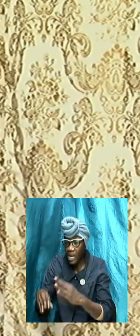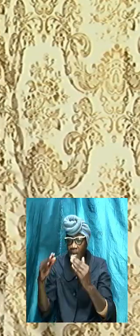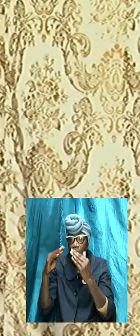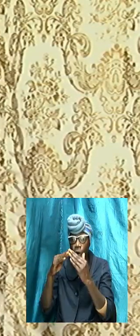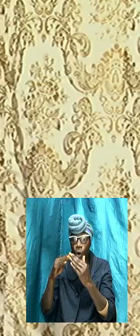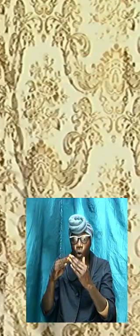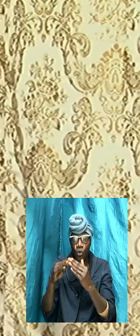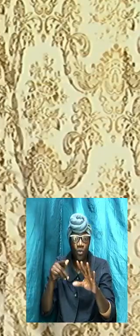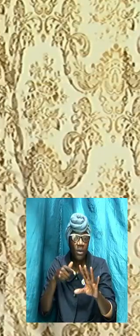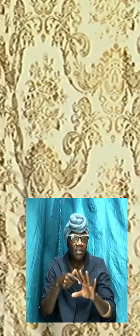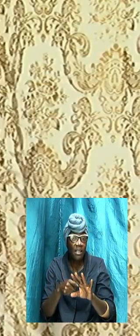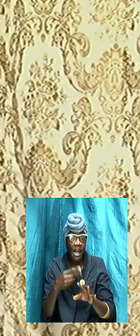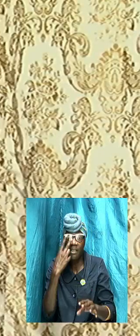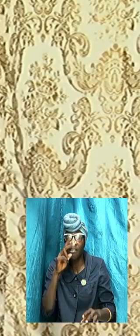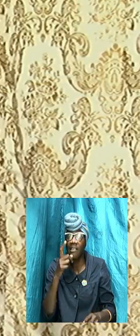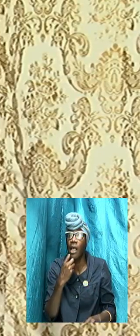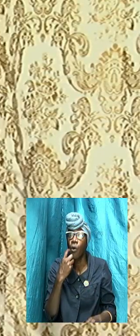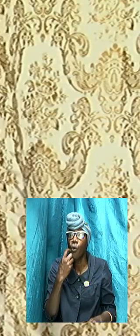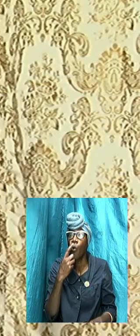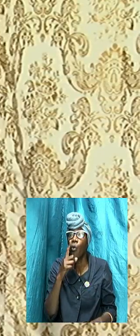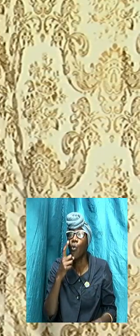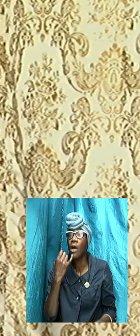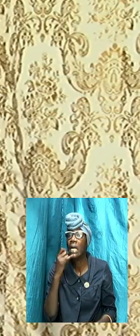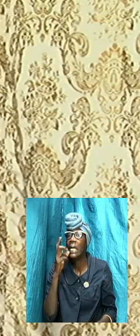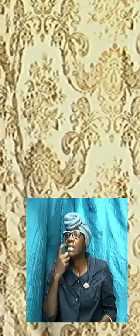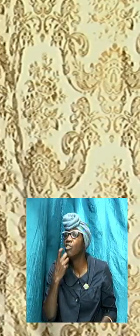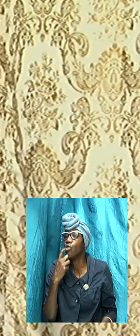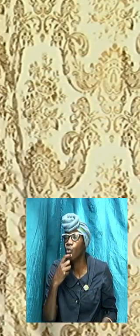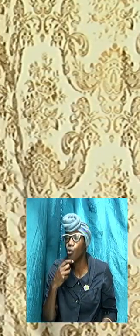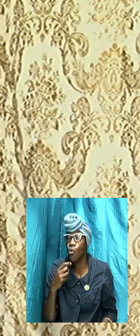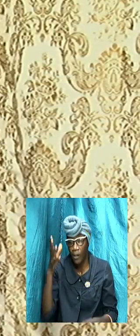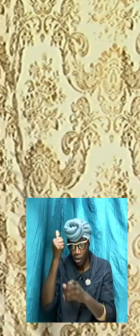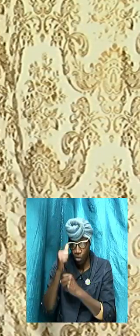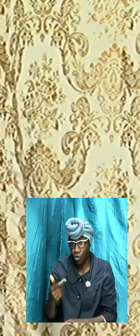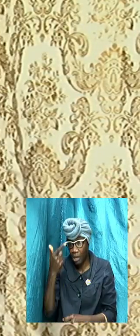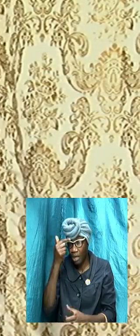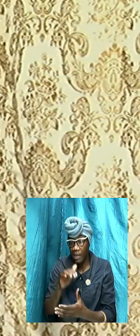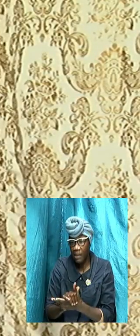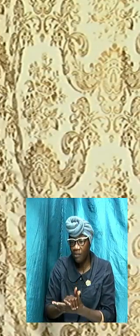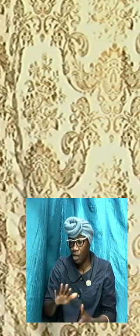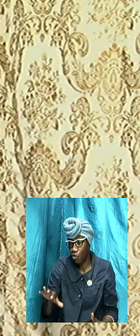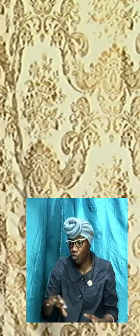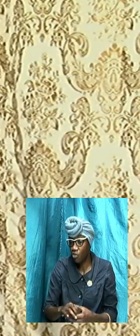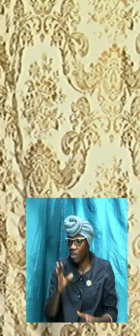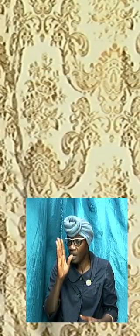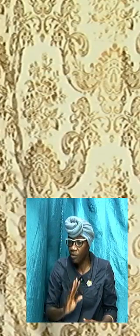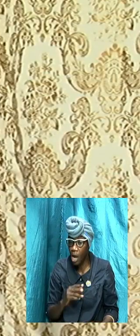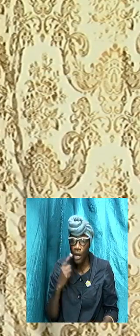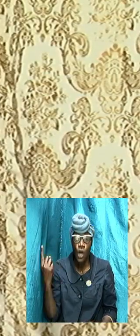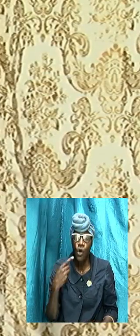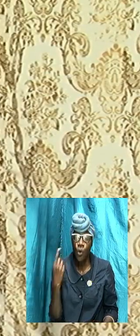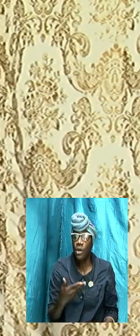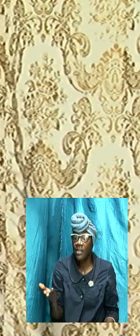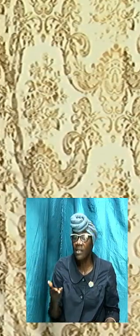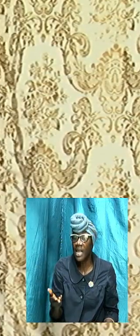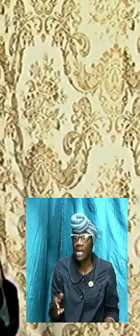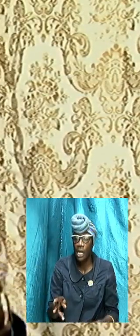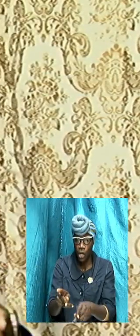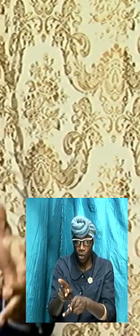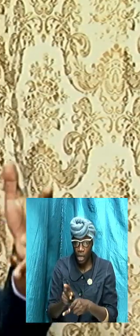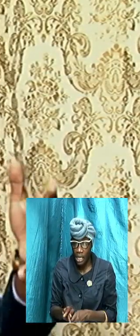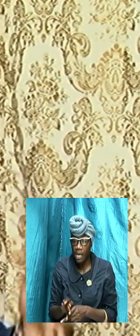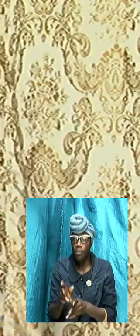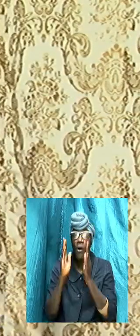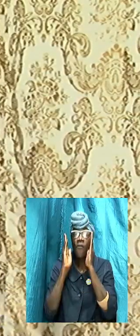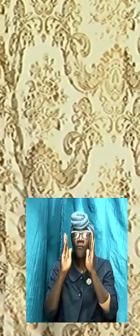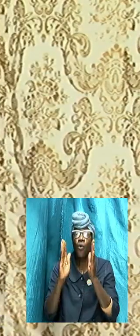who. Amen. And I strongly believe as children of God that the only thing that is going to keep us focused is not just about having the